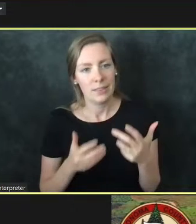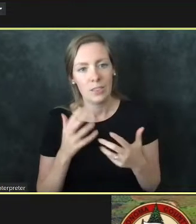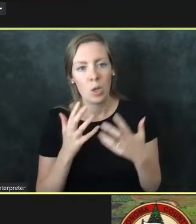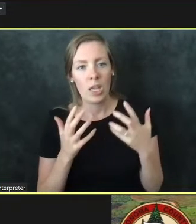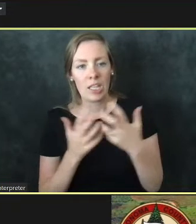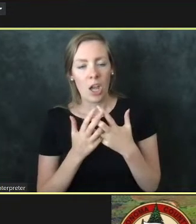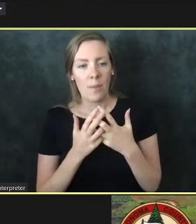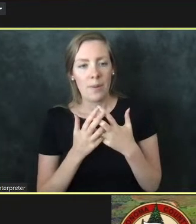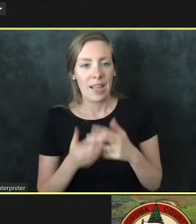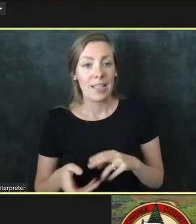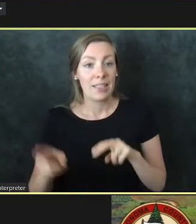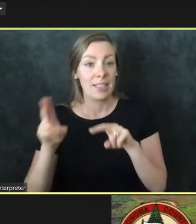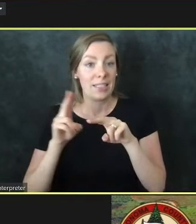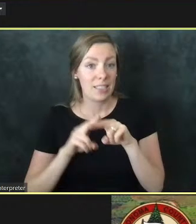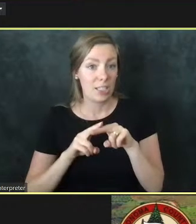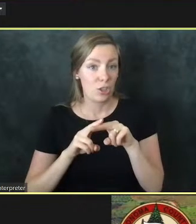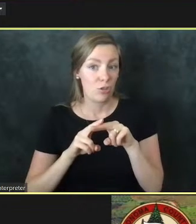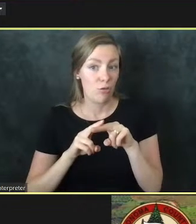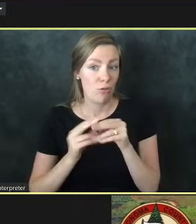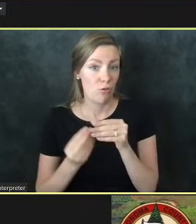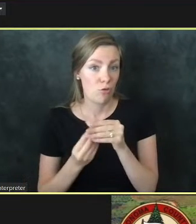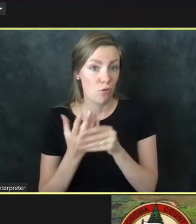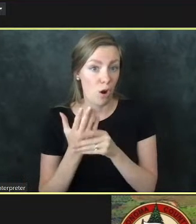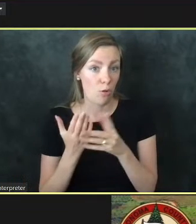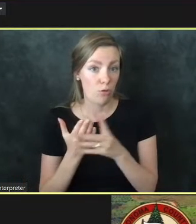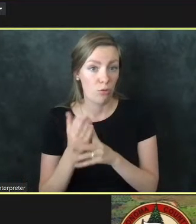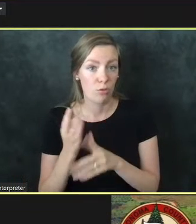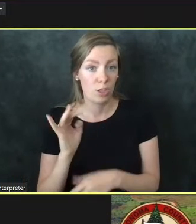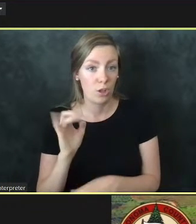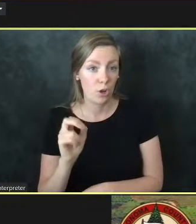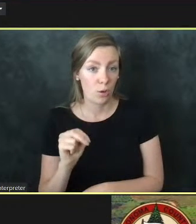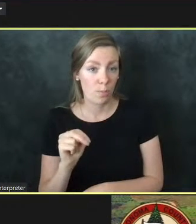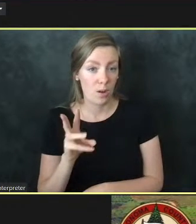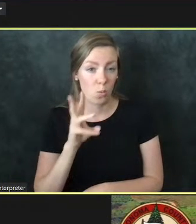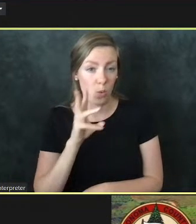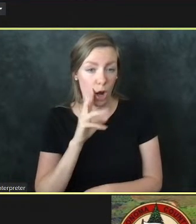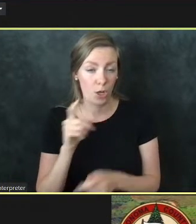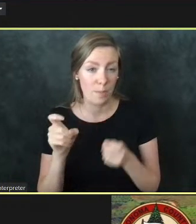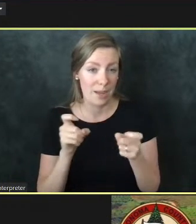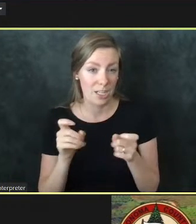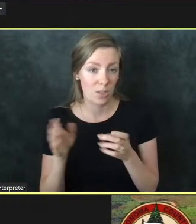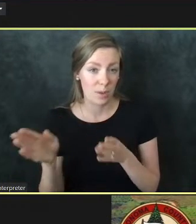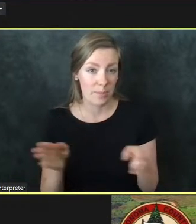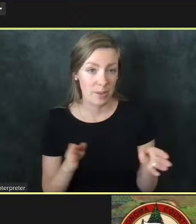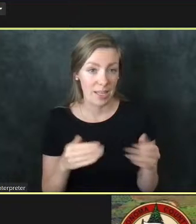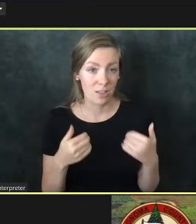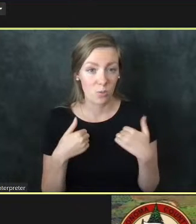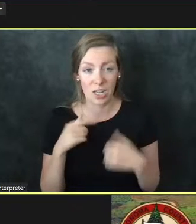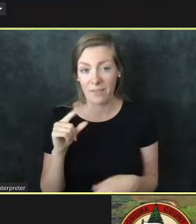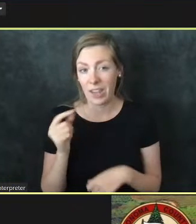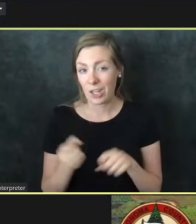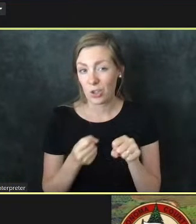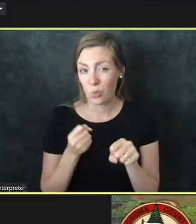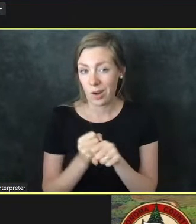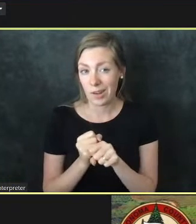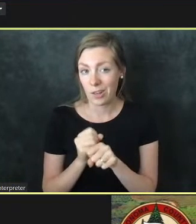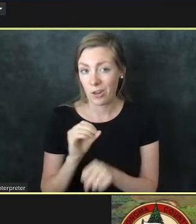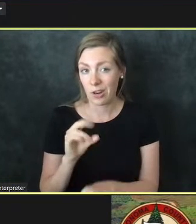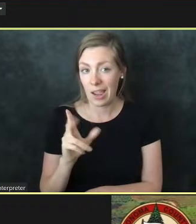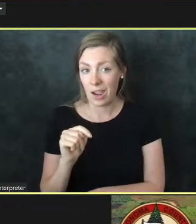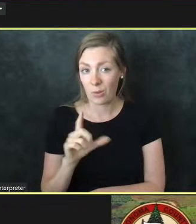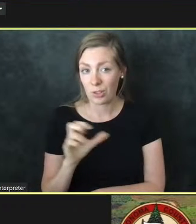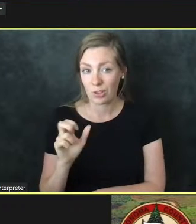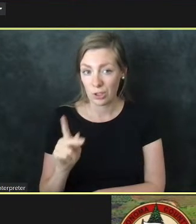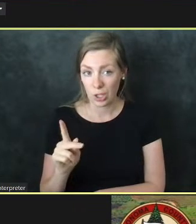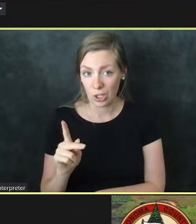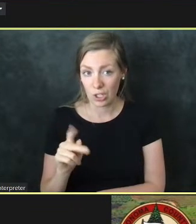acomodar that's la anticipated to be todavía through estamos the urban anti water management plans, which por do el have plan a 20-year outlook and a 5-year update estamos tratando